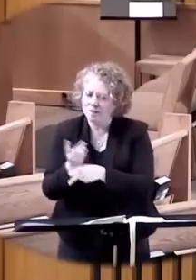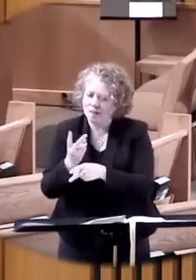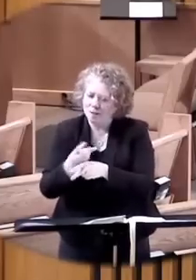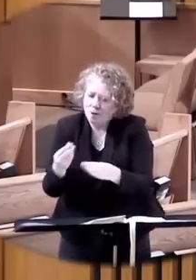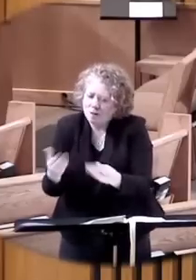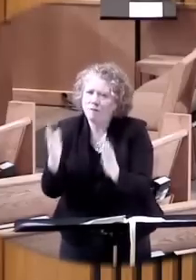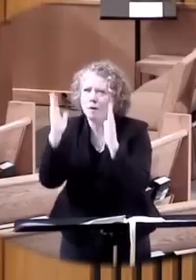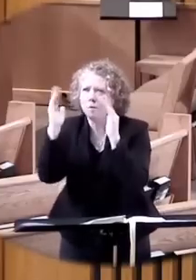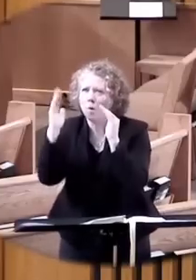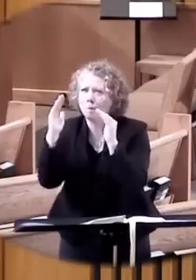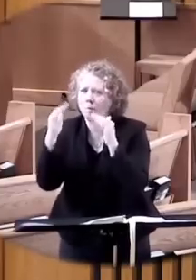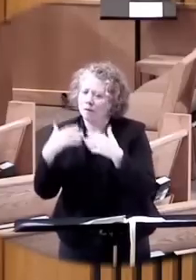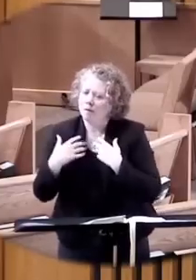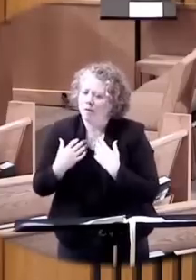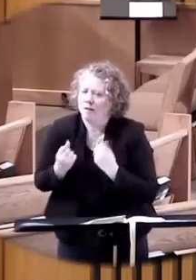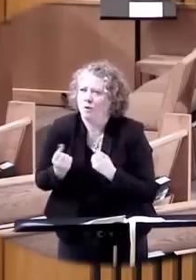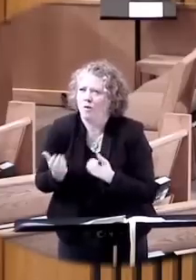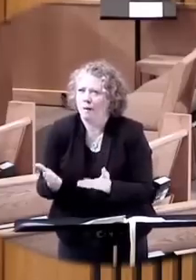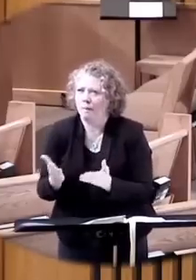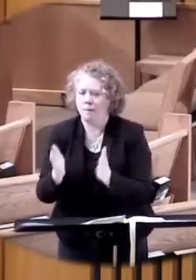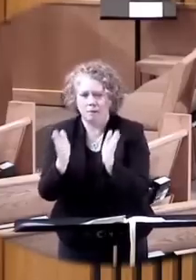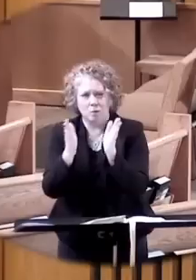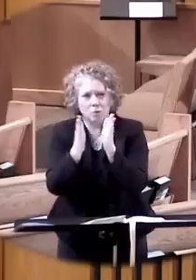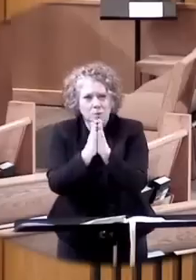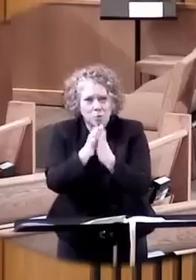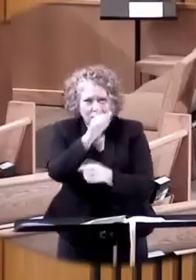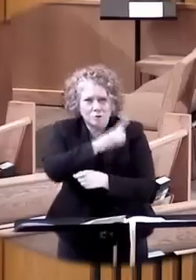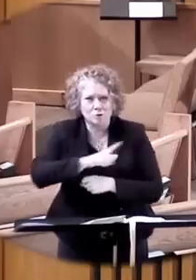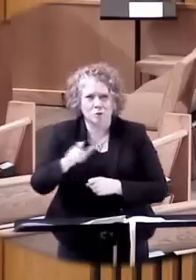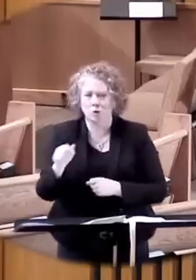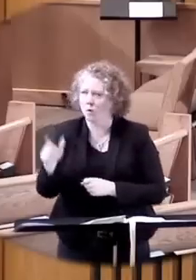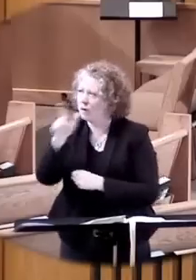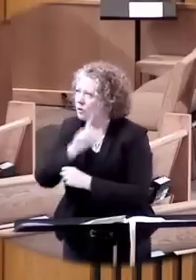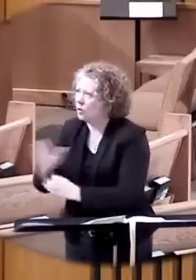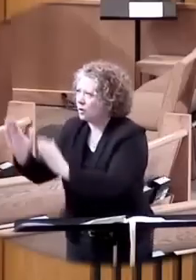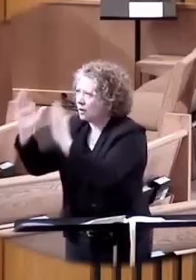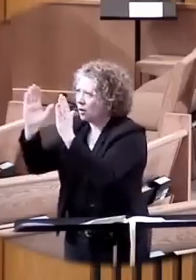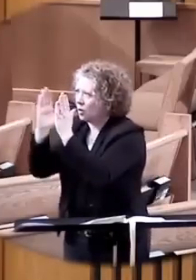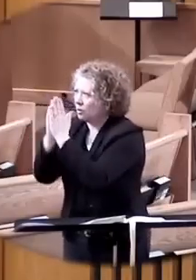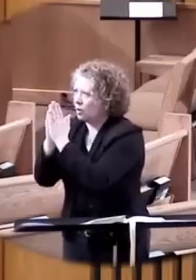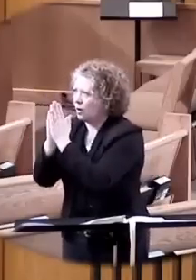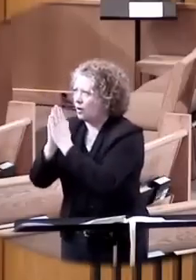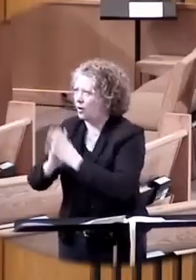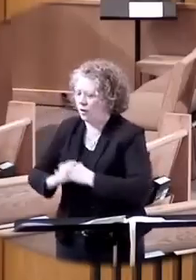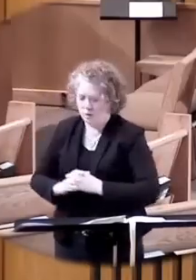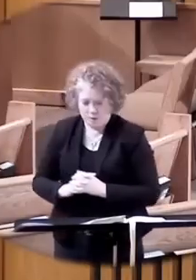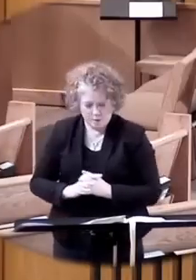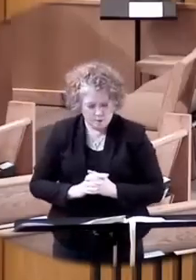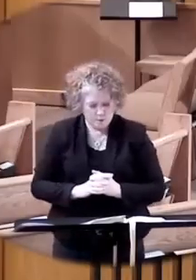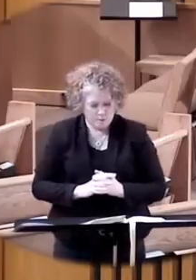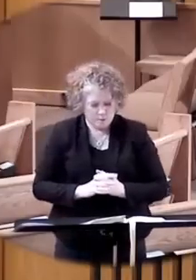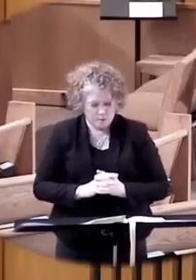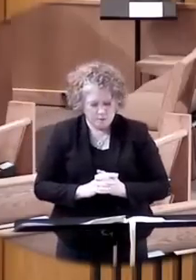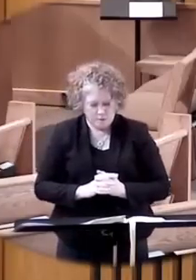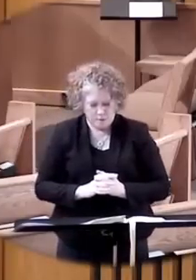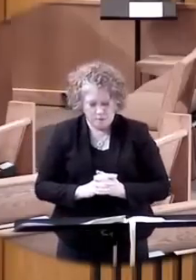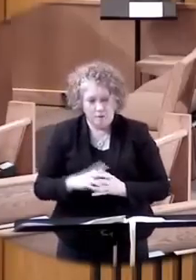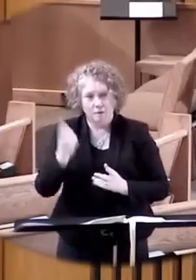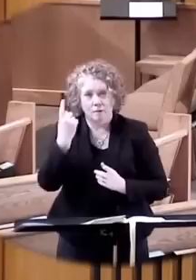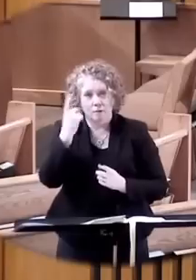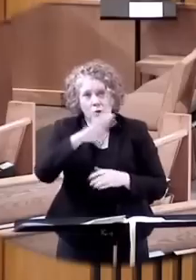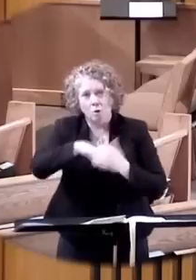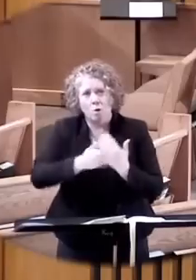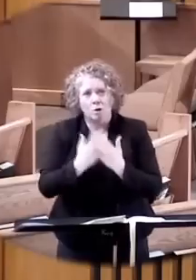healing. Let us pray to the Lord. Lord, hear our prayer. For our dearly